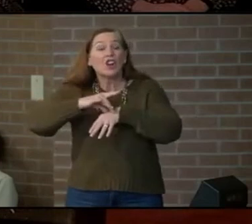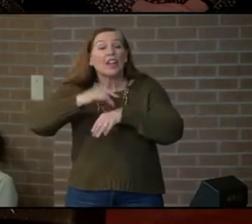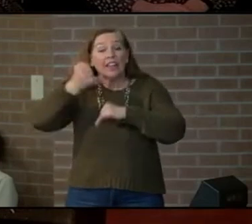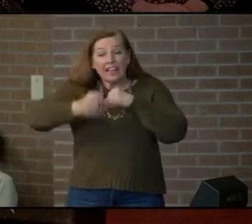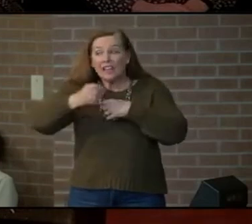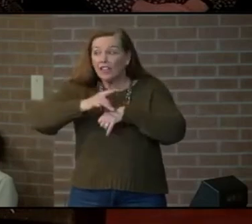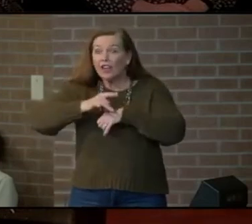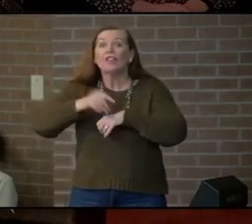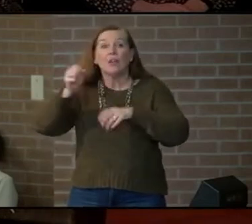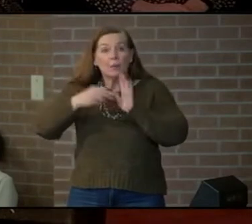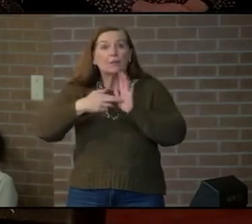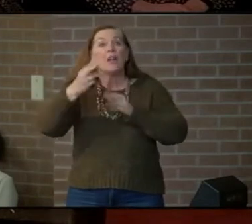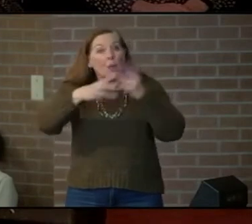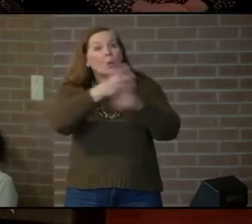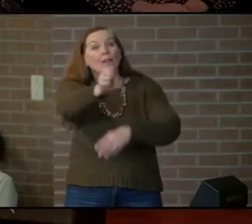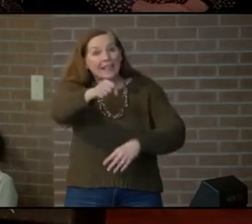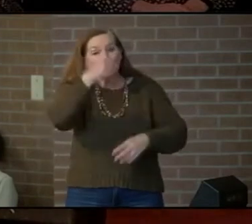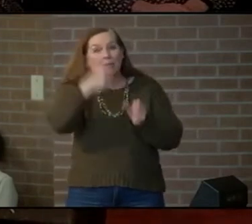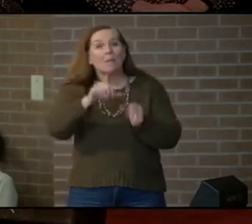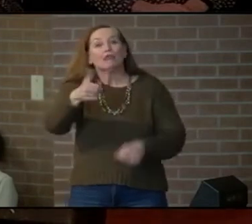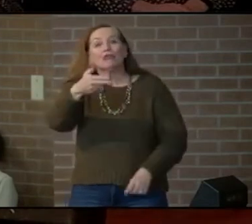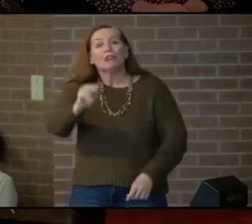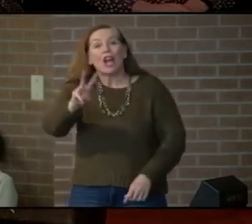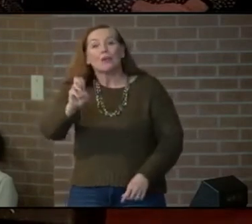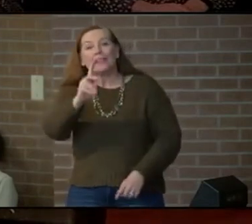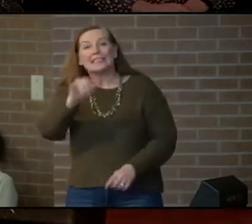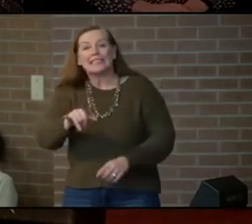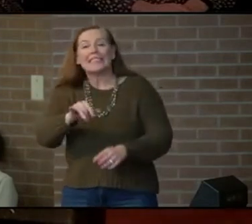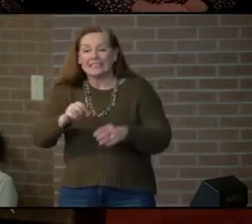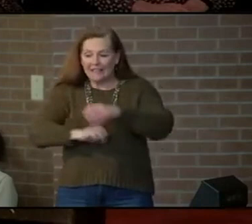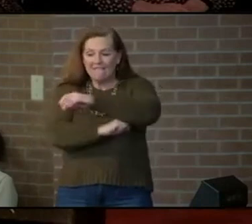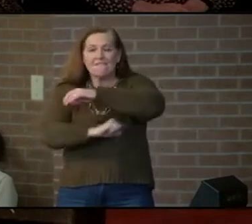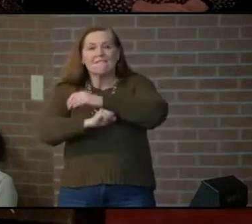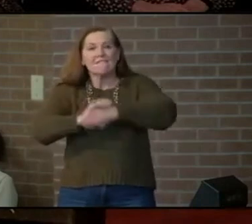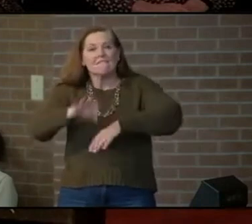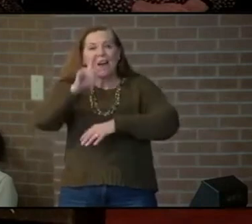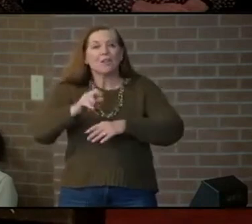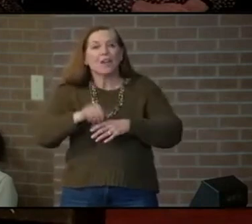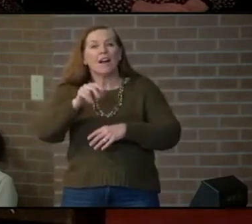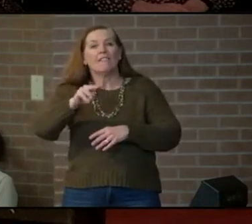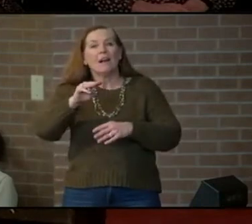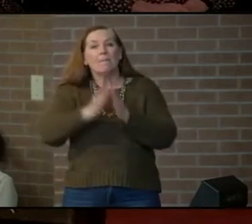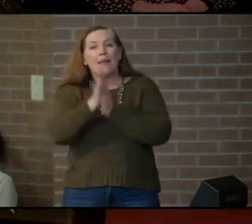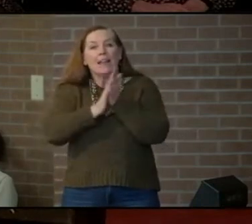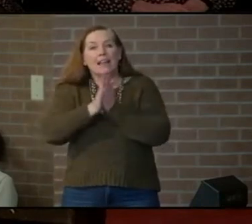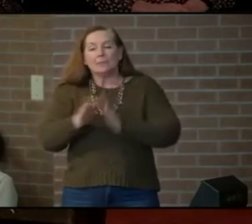the world. And we remember as John Wesley, who is the father of Methodism, when he said, "The world is my